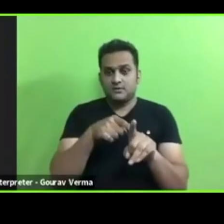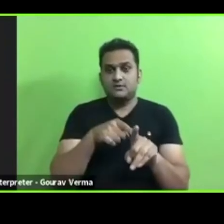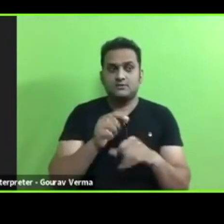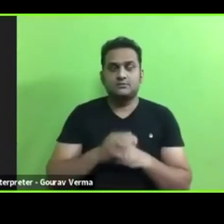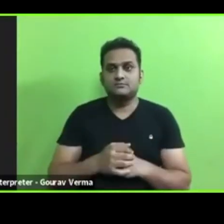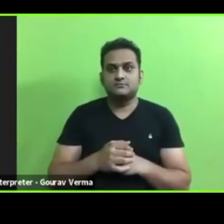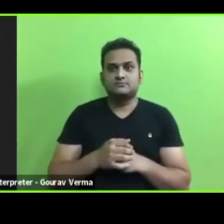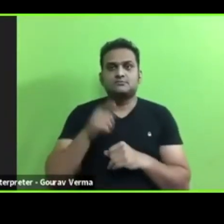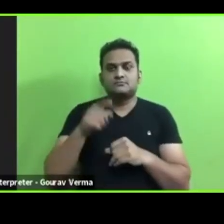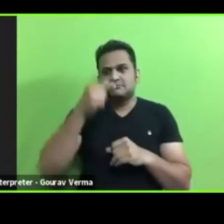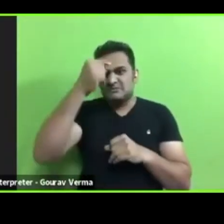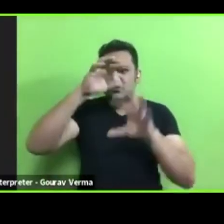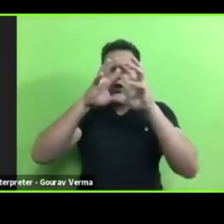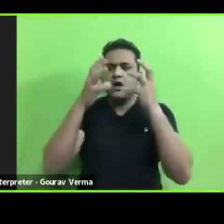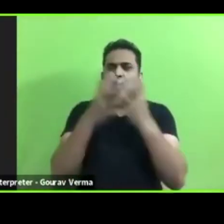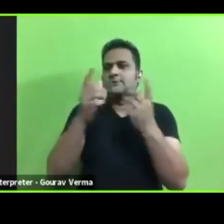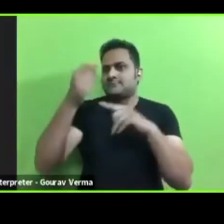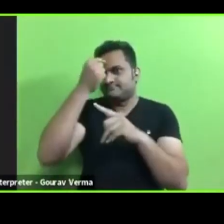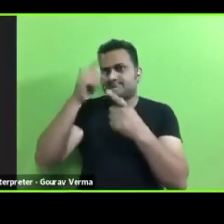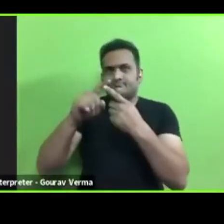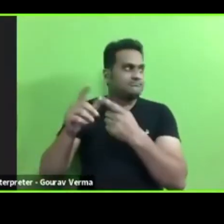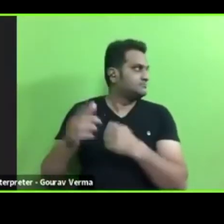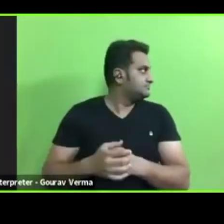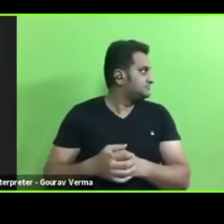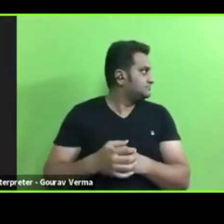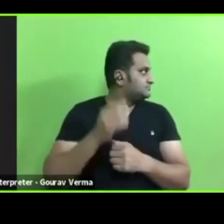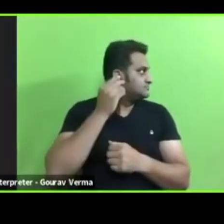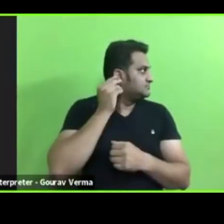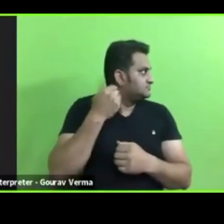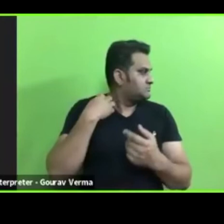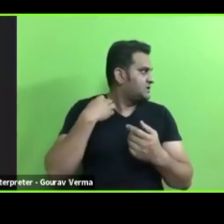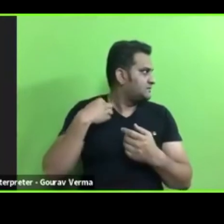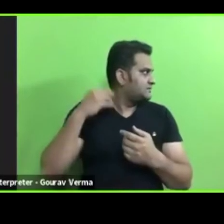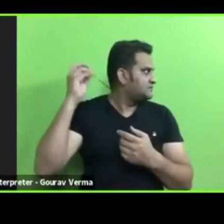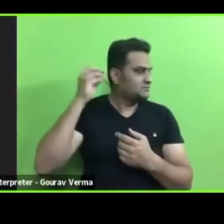is problematized. The meaning of any word